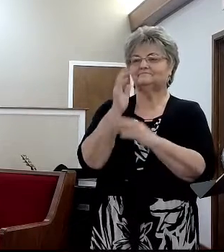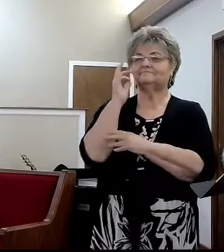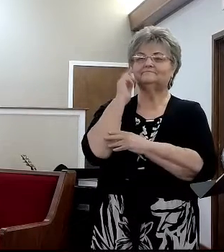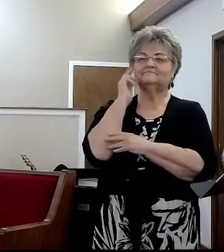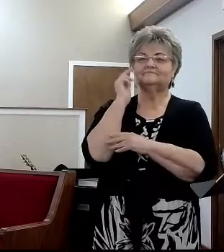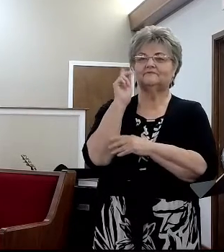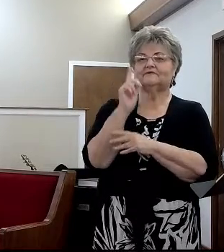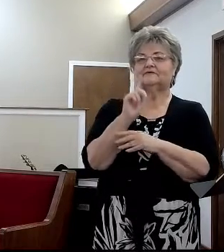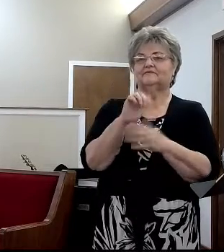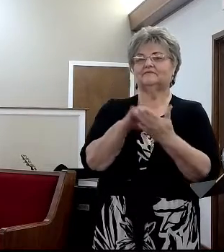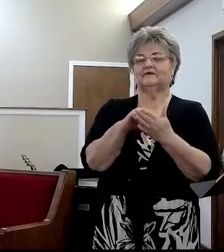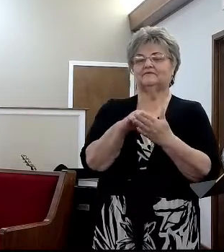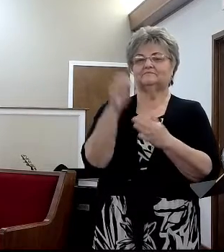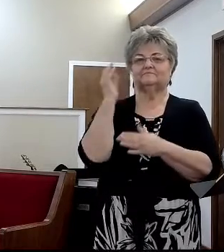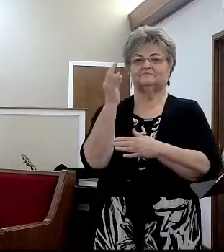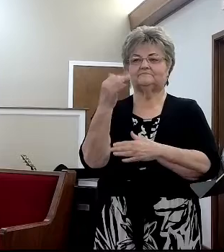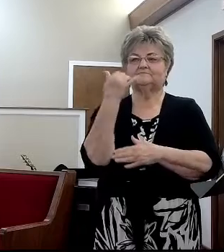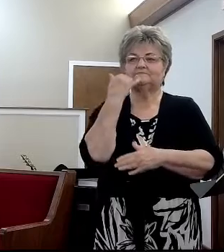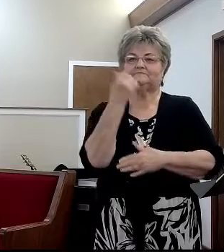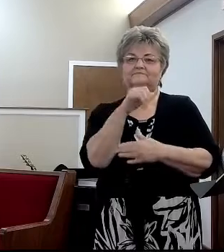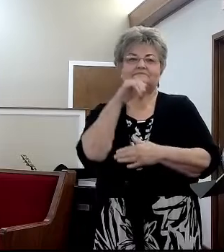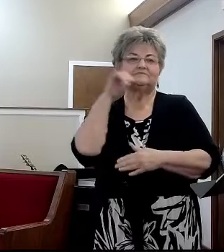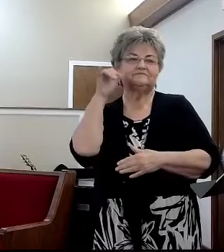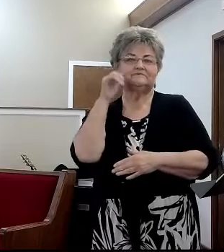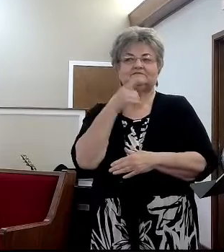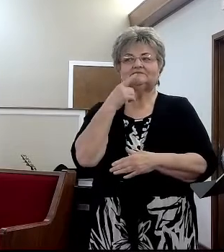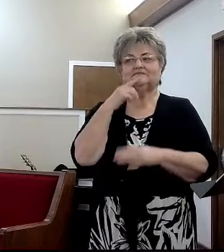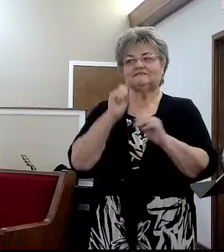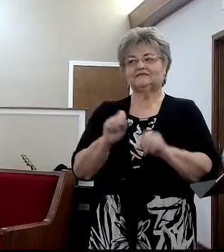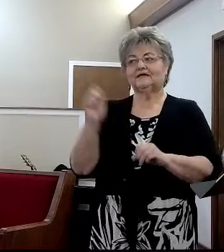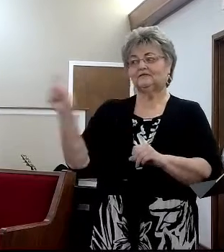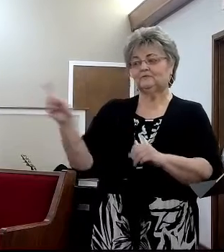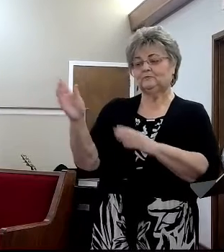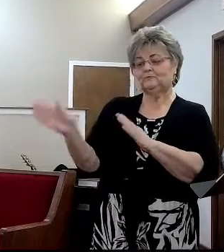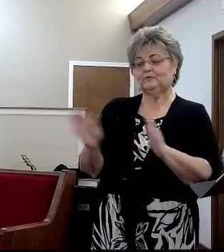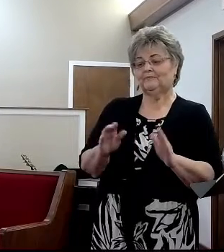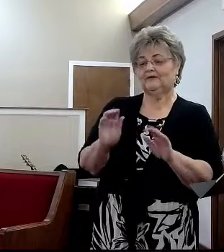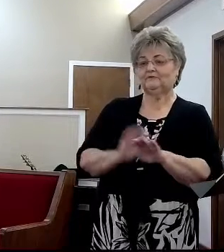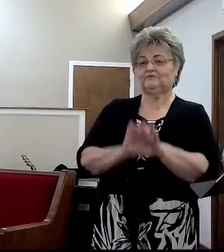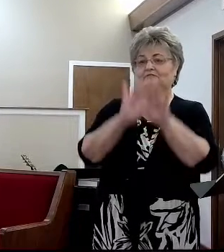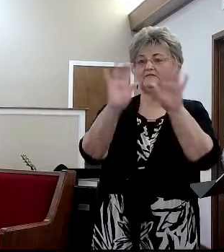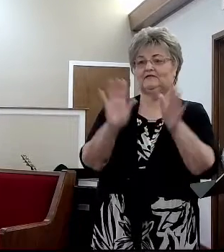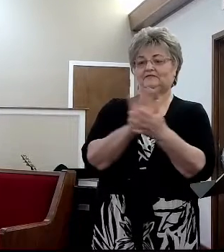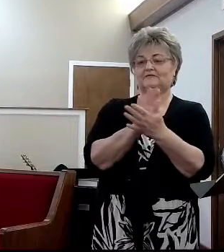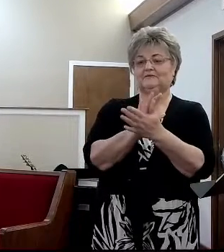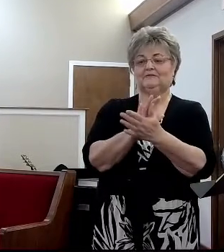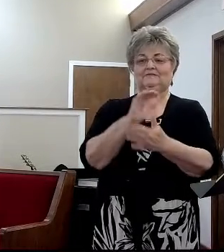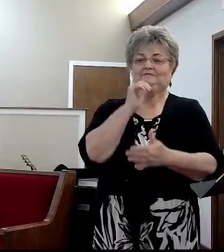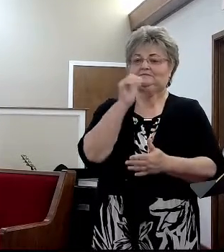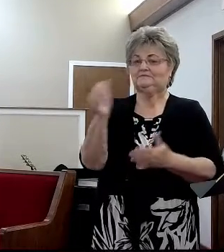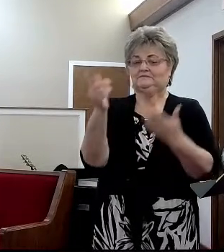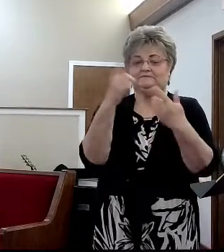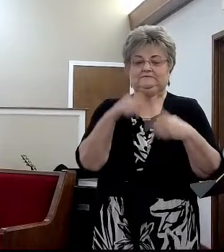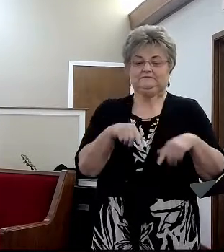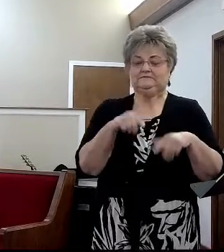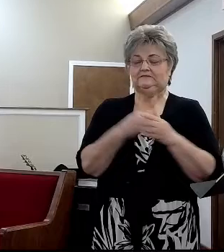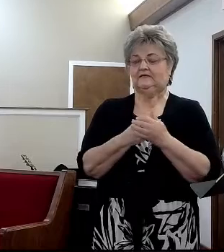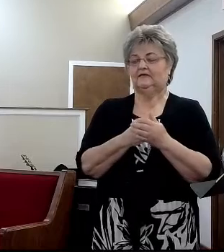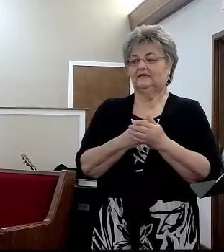So Pastor called me yesterday. He says, hey, can you prepare Sunday school? I don't think I'm going to be there. I said, sure. So